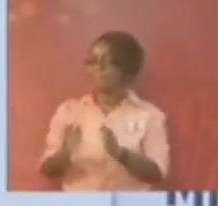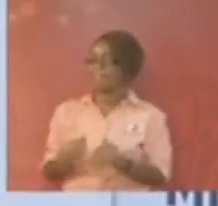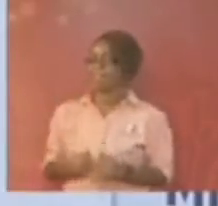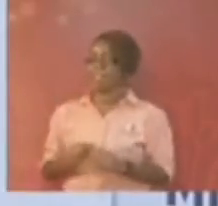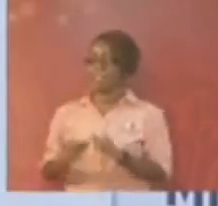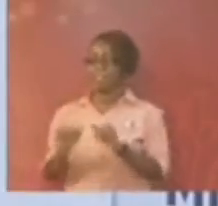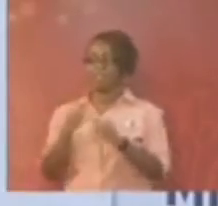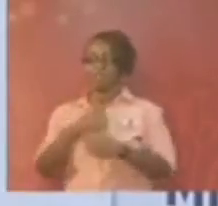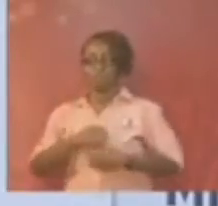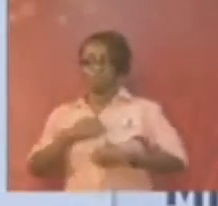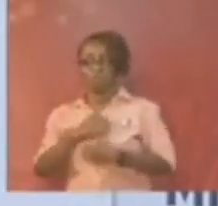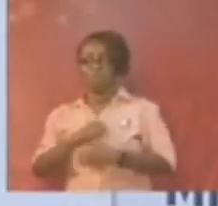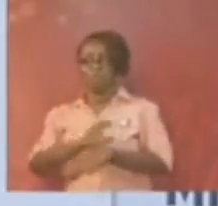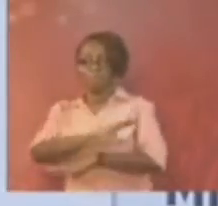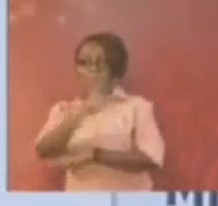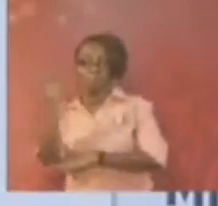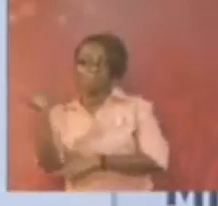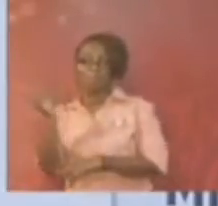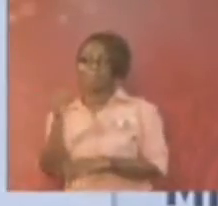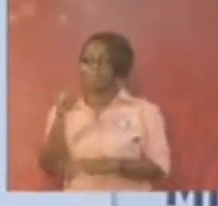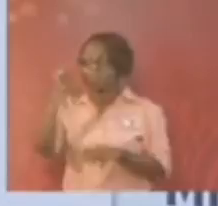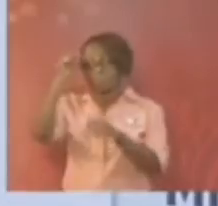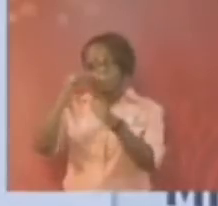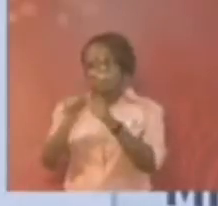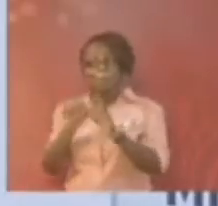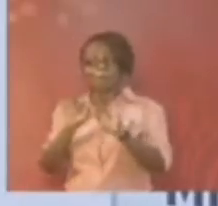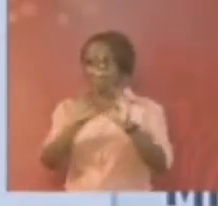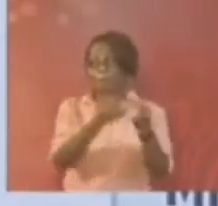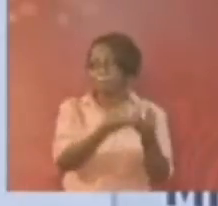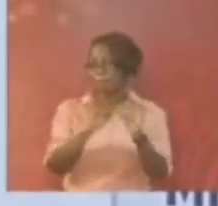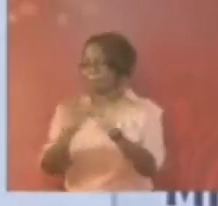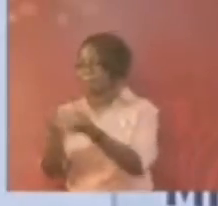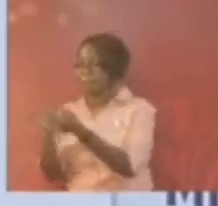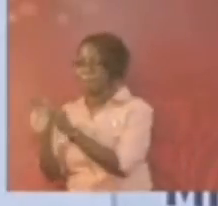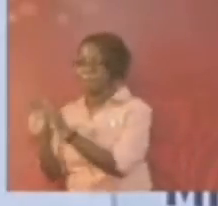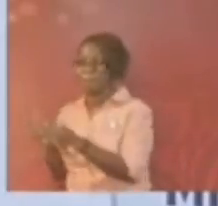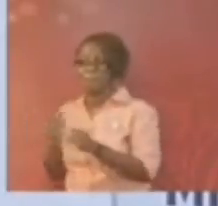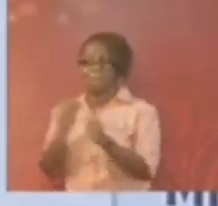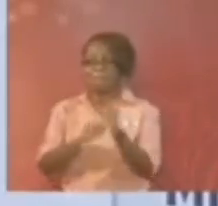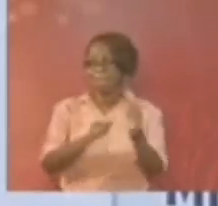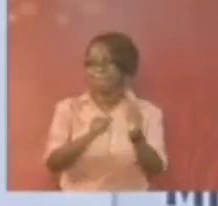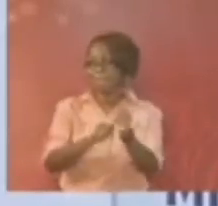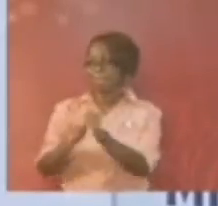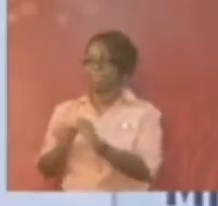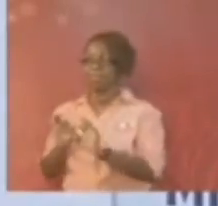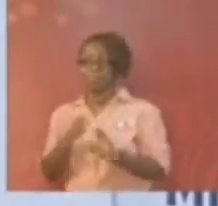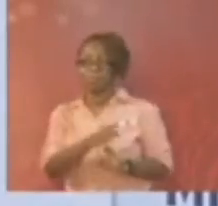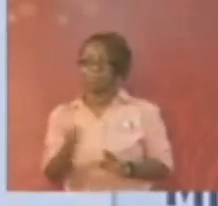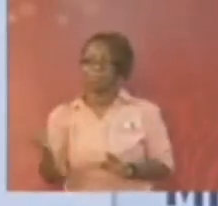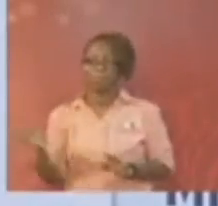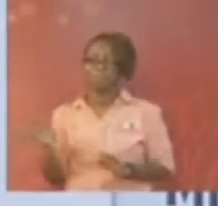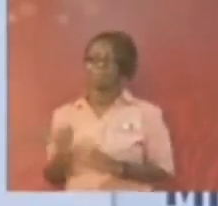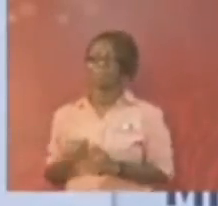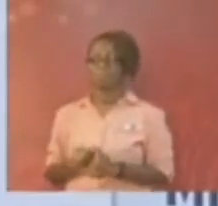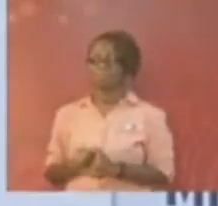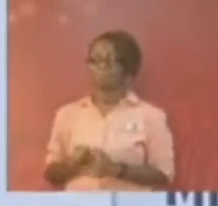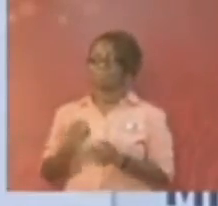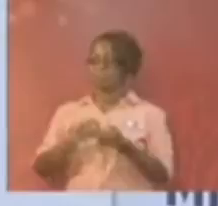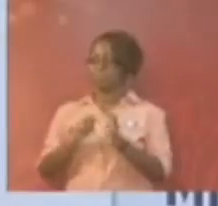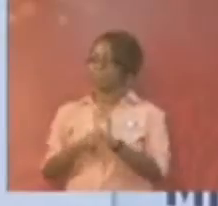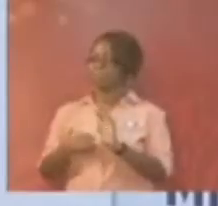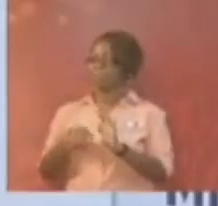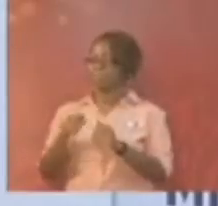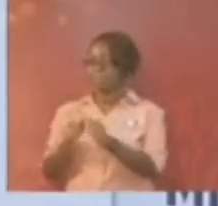sometimes what works for one family doesn't necessarily work for another family. So have that conversation. Think about how you as